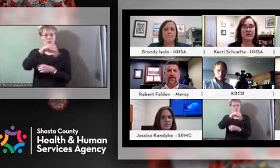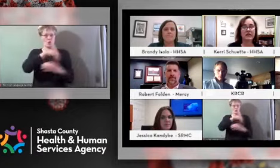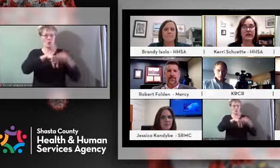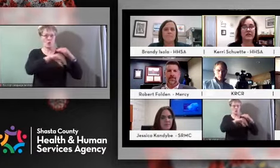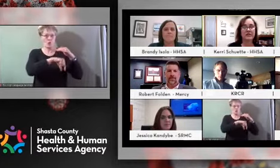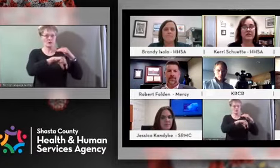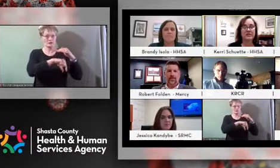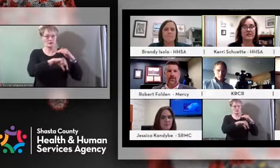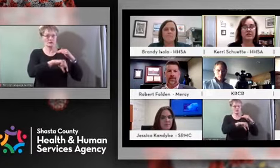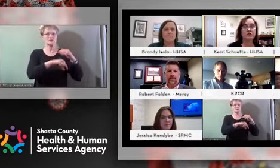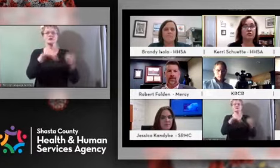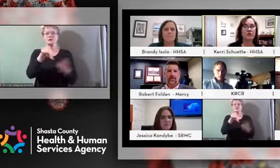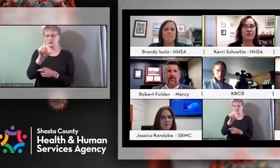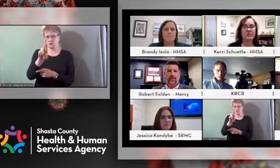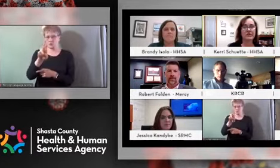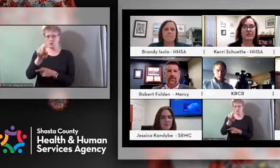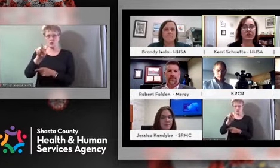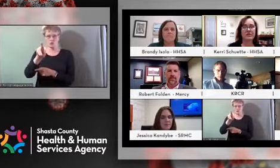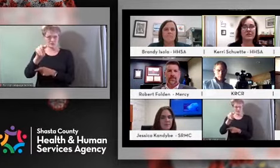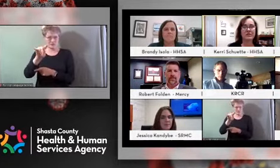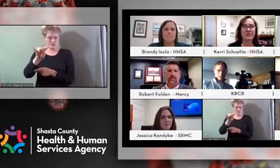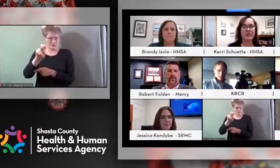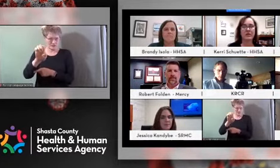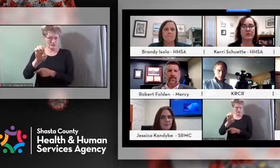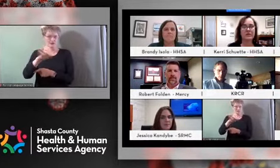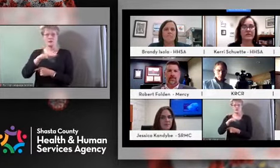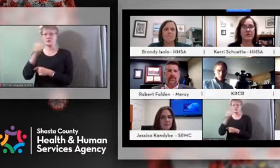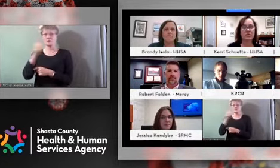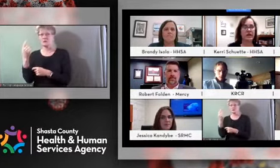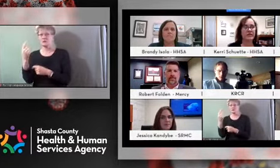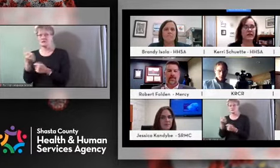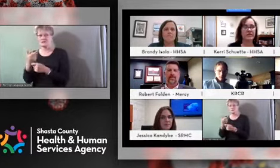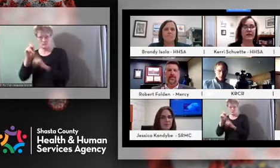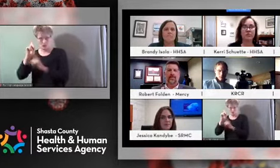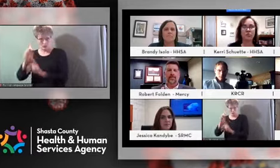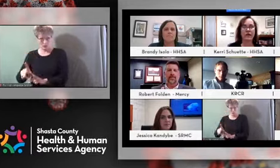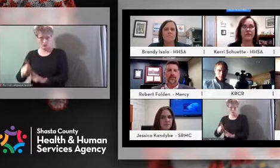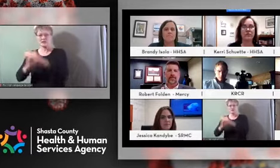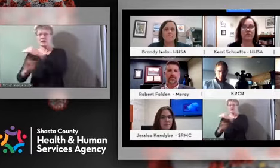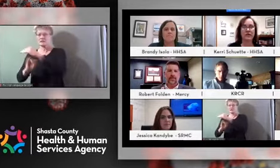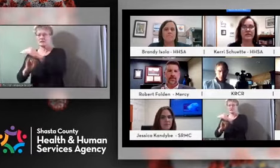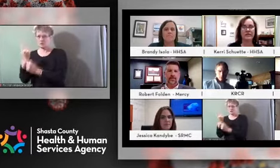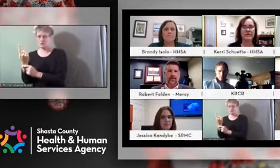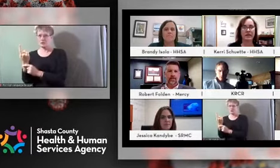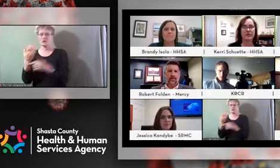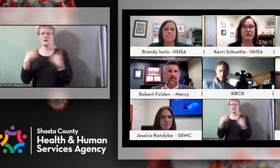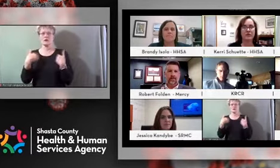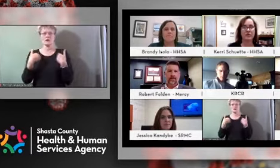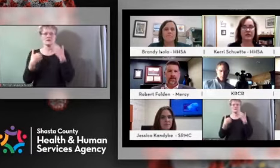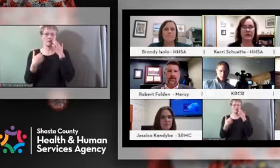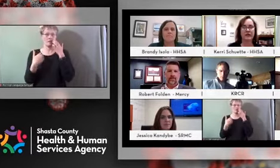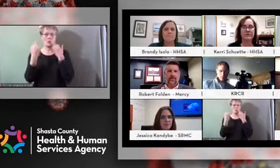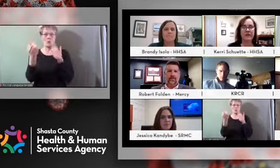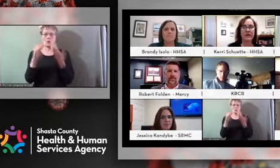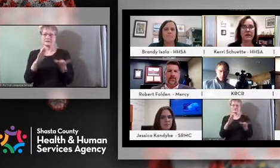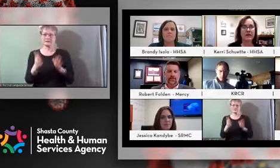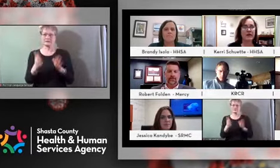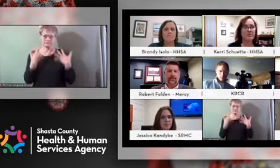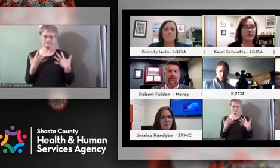isolation. That is the 3rd person who tested positive days ago. And then we have the 1 death,